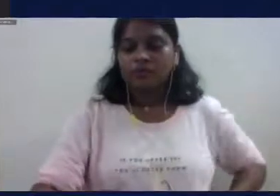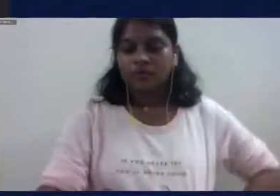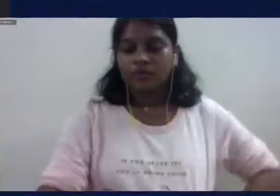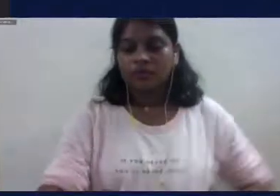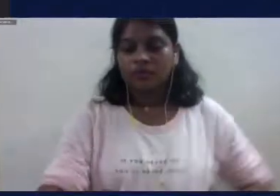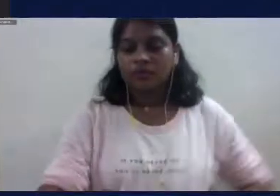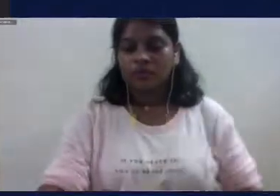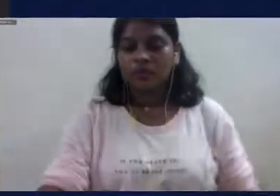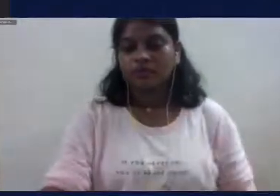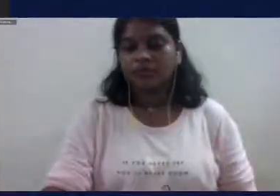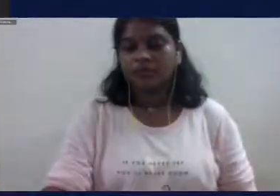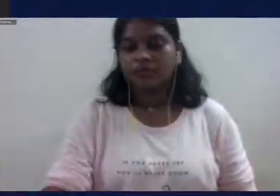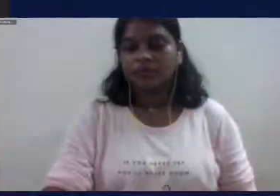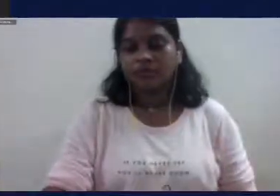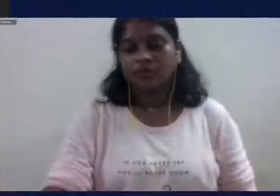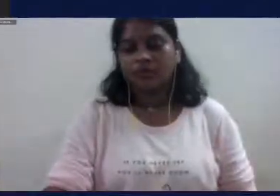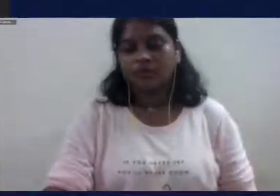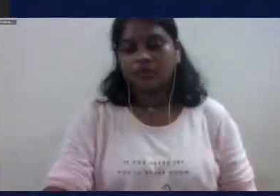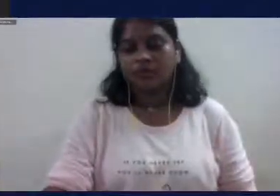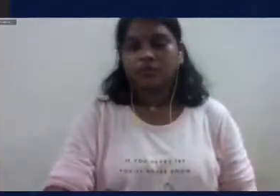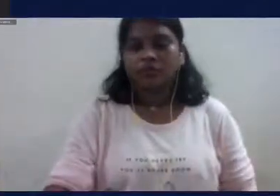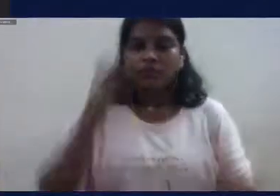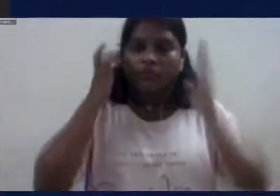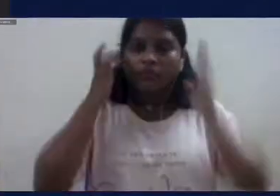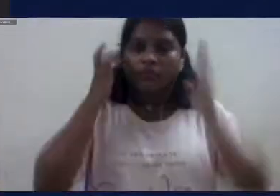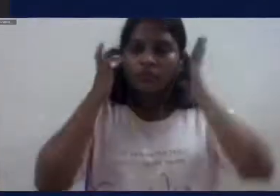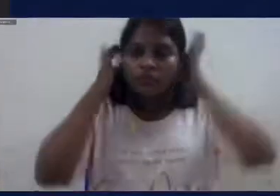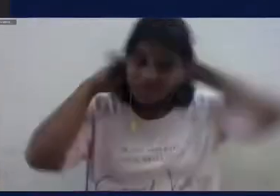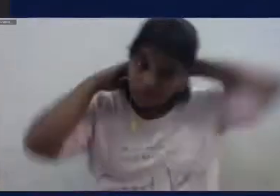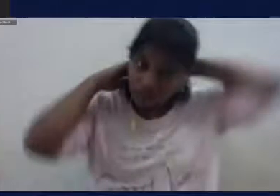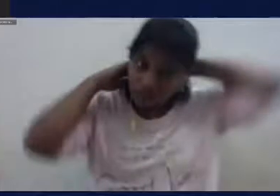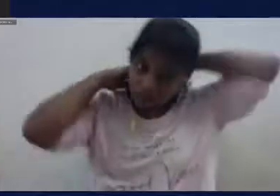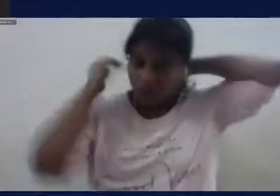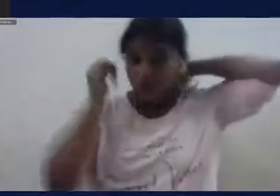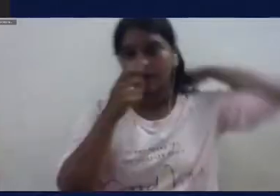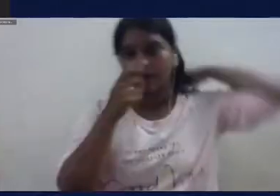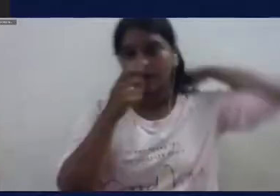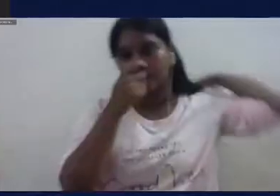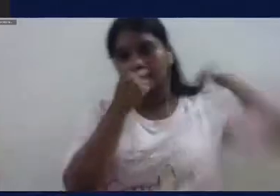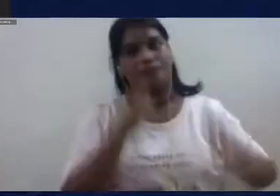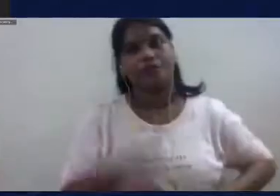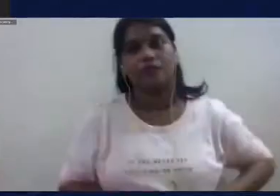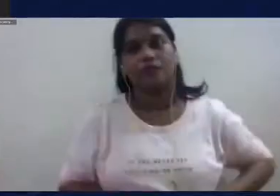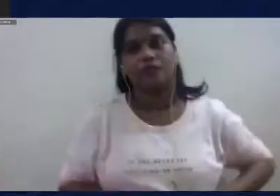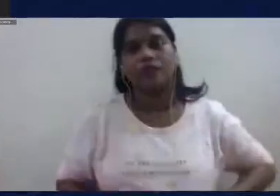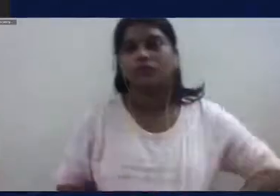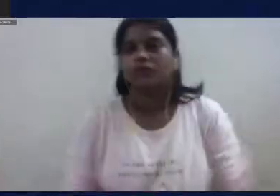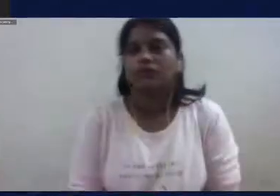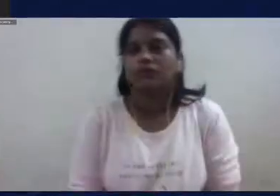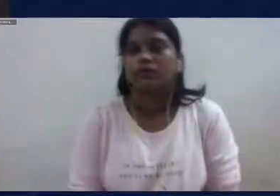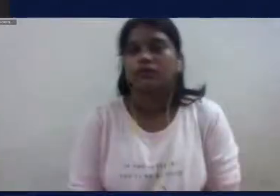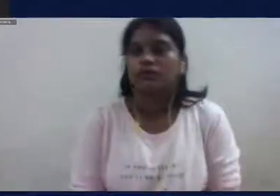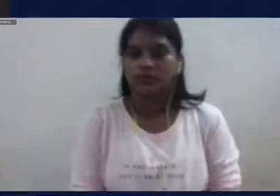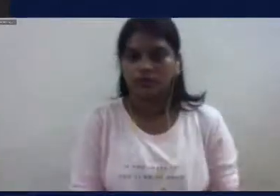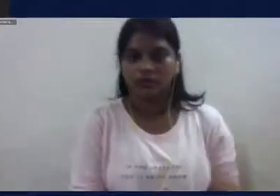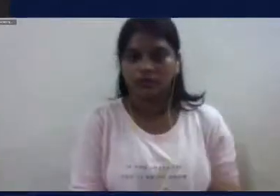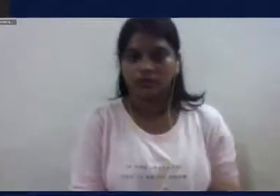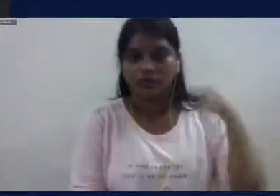horrid hour, either late at night or early in the morning. And you're thinking to yourself, why didn't I just spend those extra $40 on that other